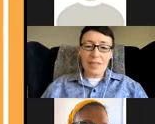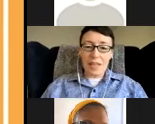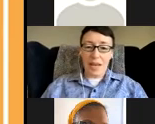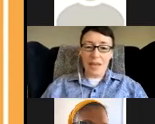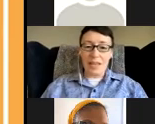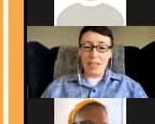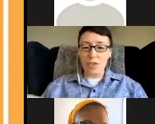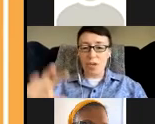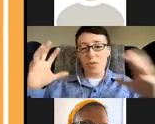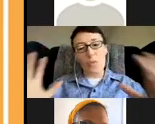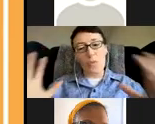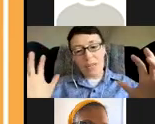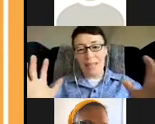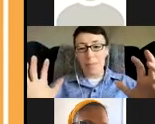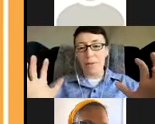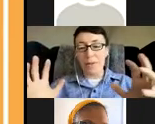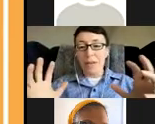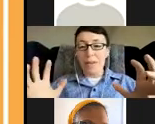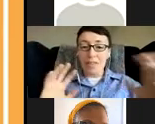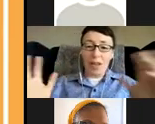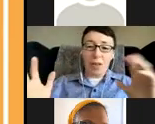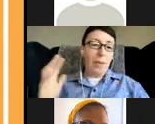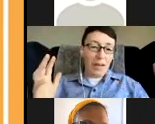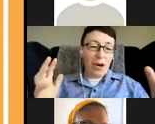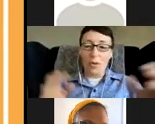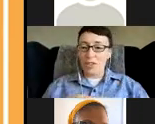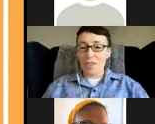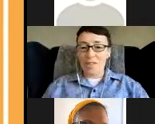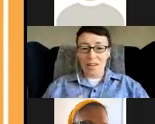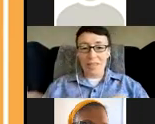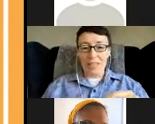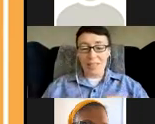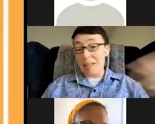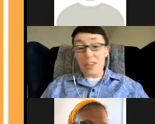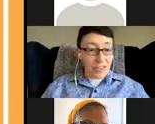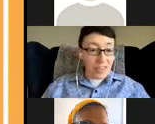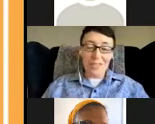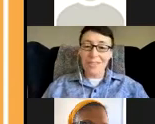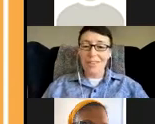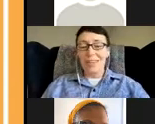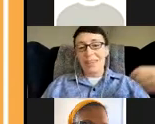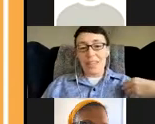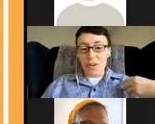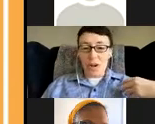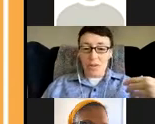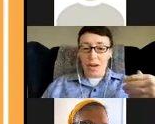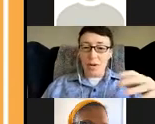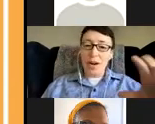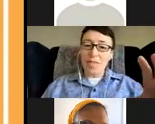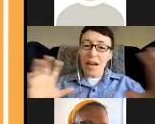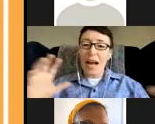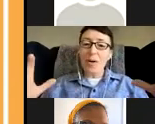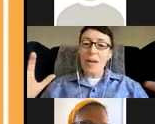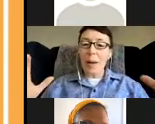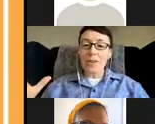This slide illustrates one example developed by a coalition of advocates like yourselves here in Colorado